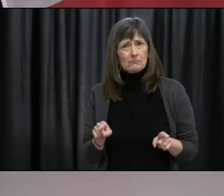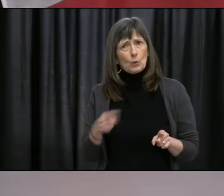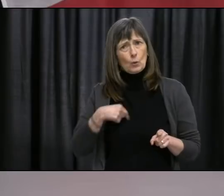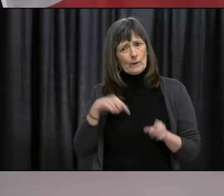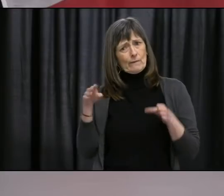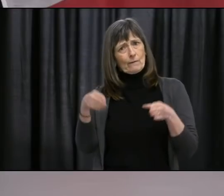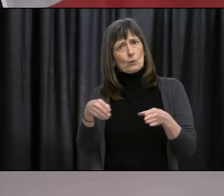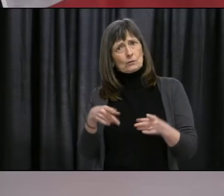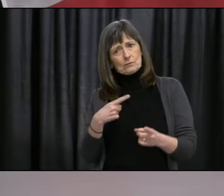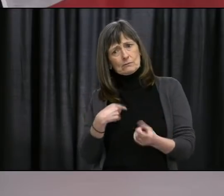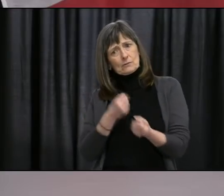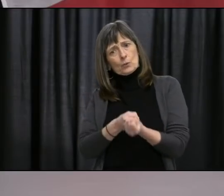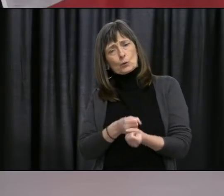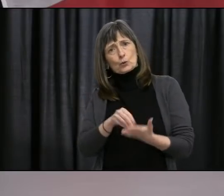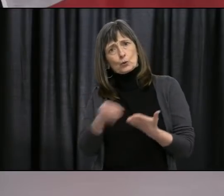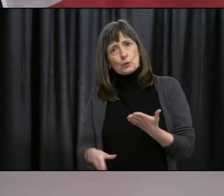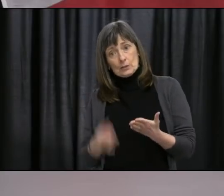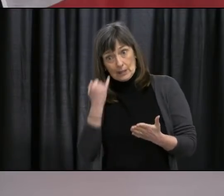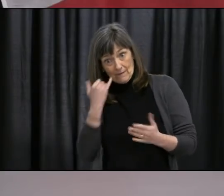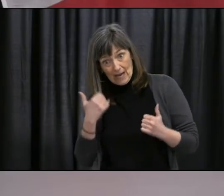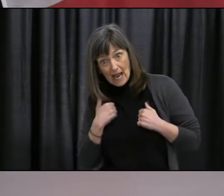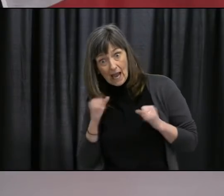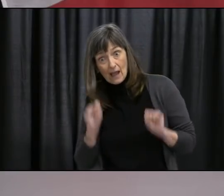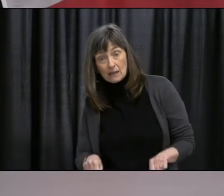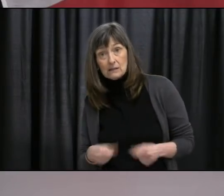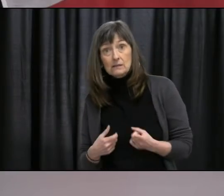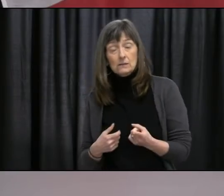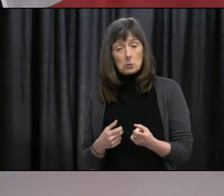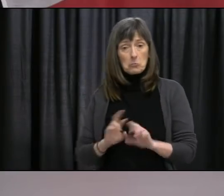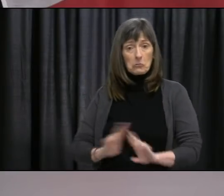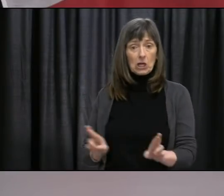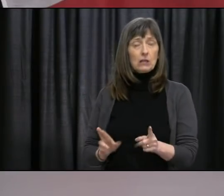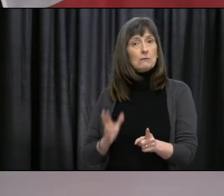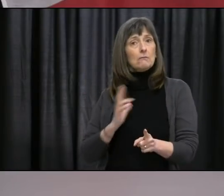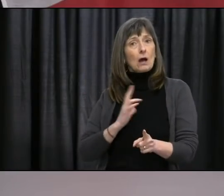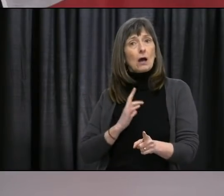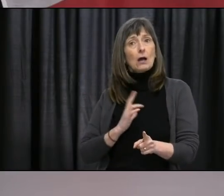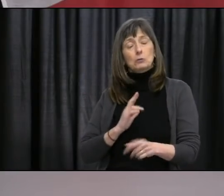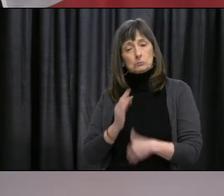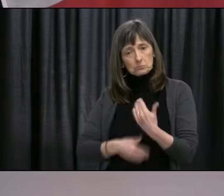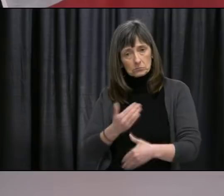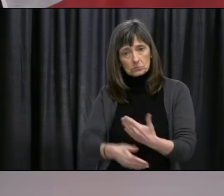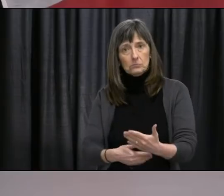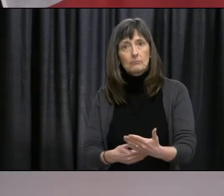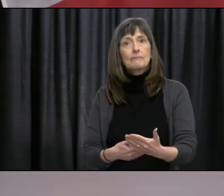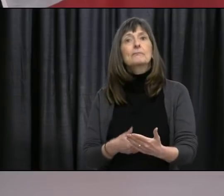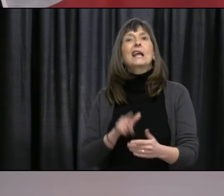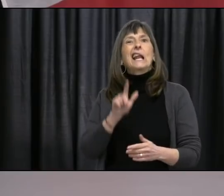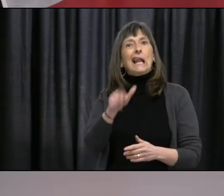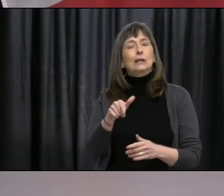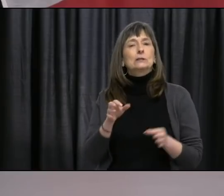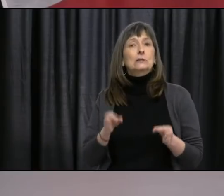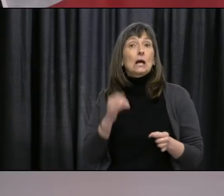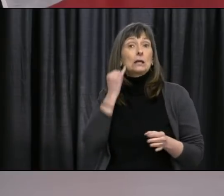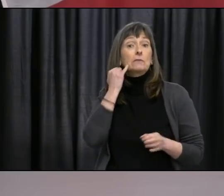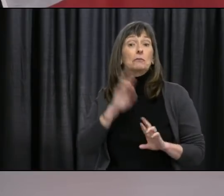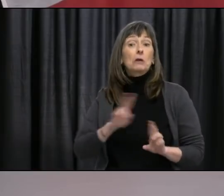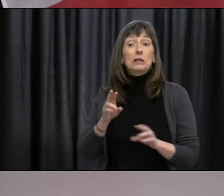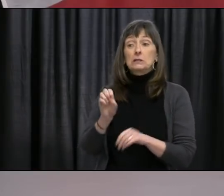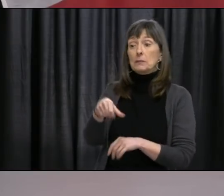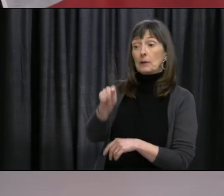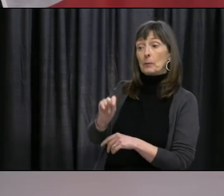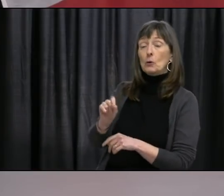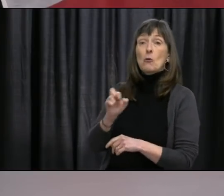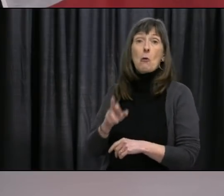focus is making sure we do whatever we can for the students to get them in a better position to, if indeed schools are ready to open again in